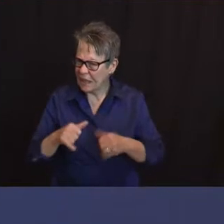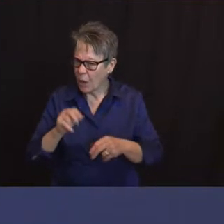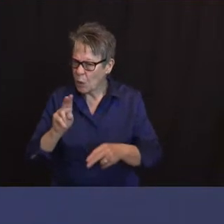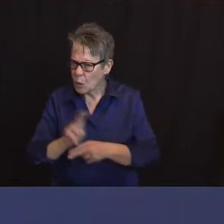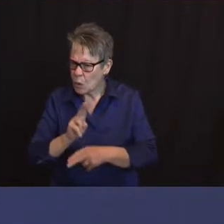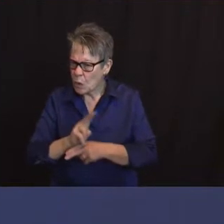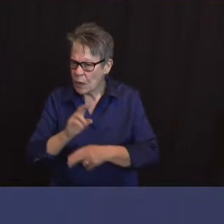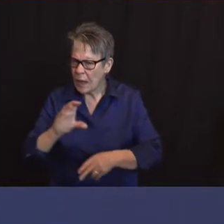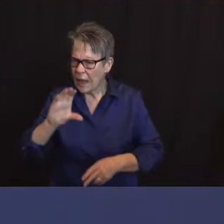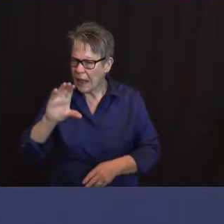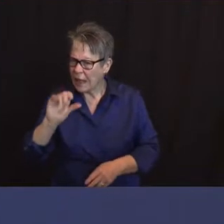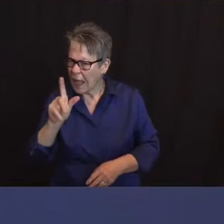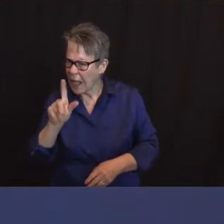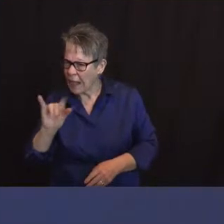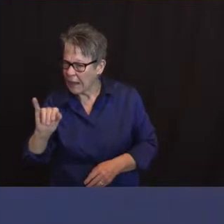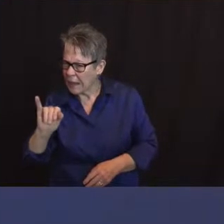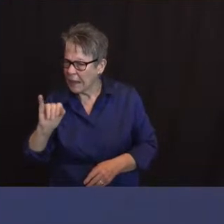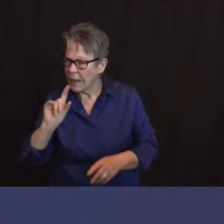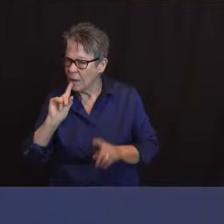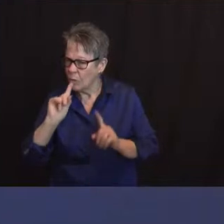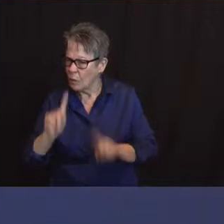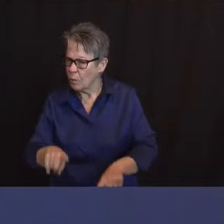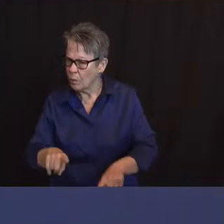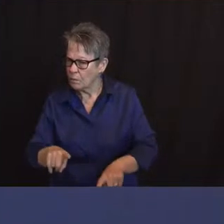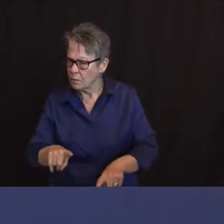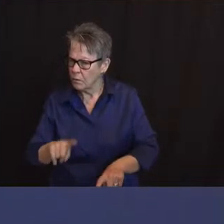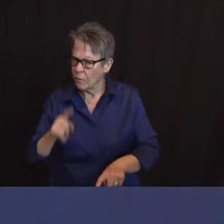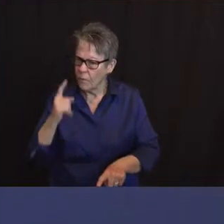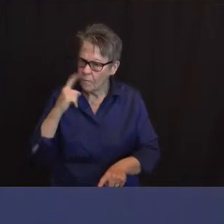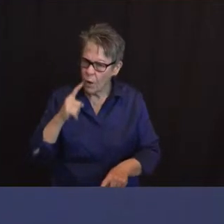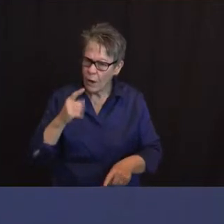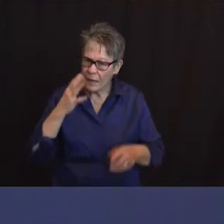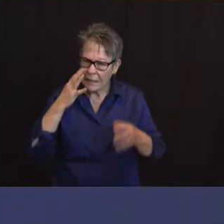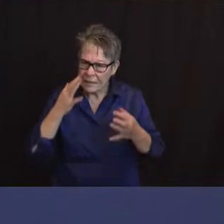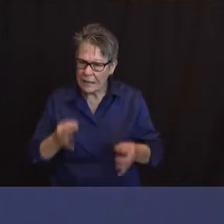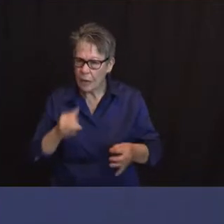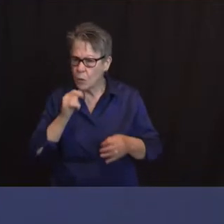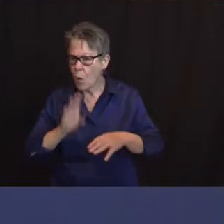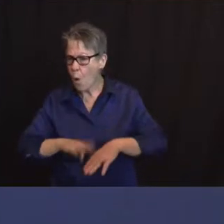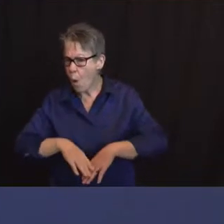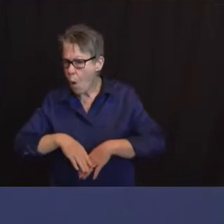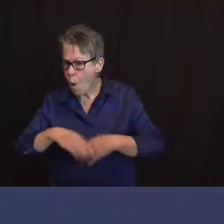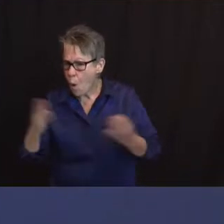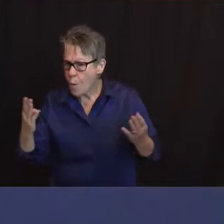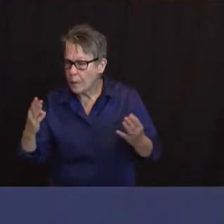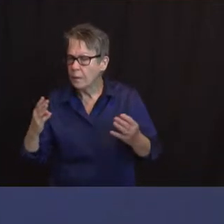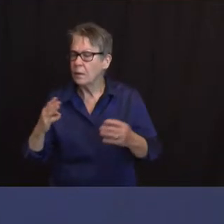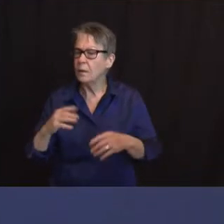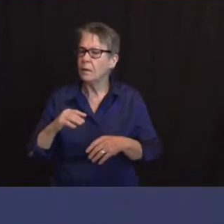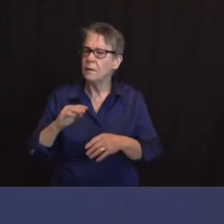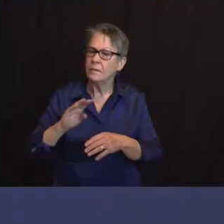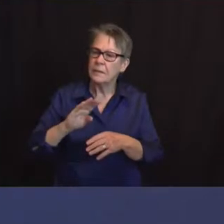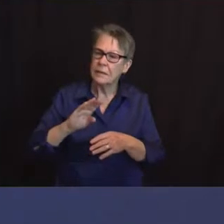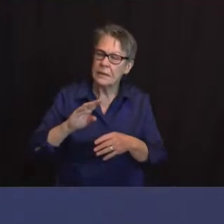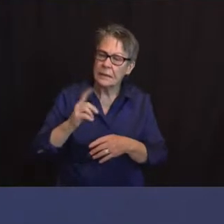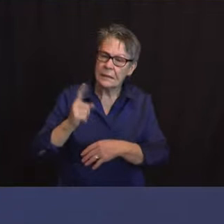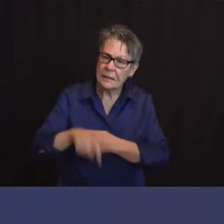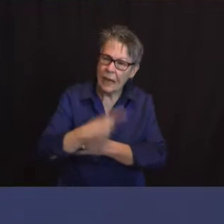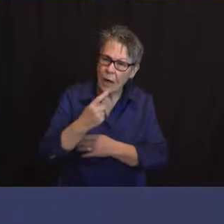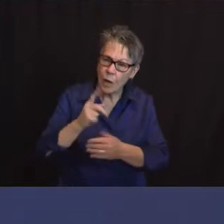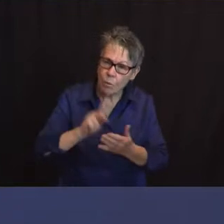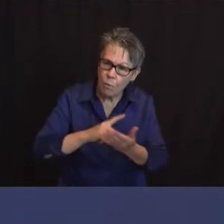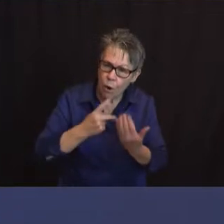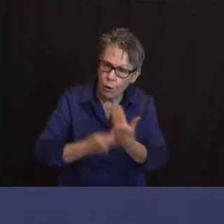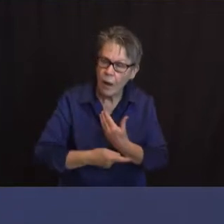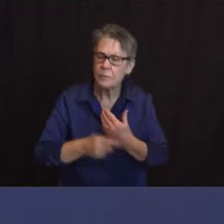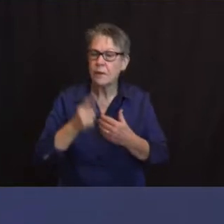programs for people with developmental disabilities and for family members to visit them at facilities? And Governor, I understand why you and health